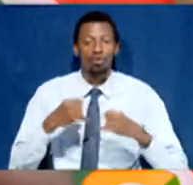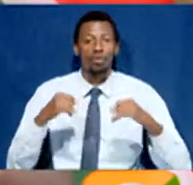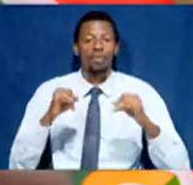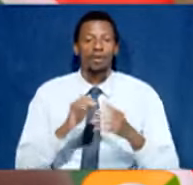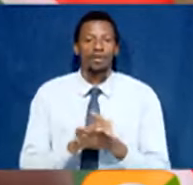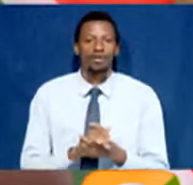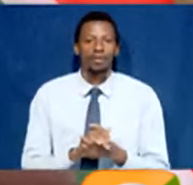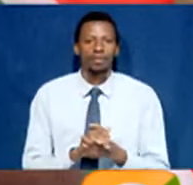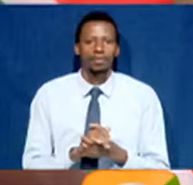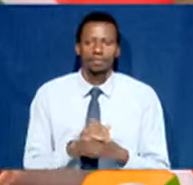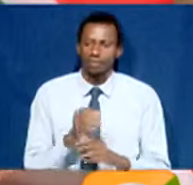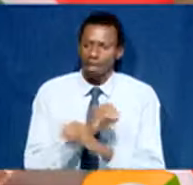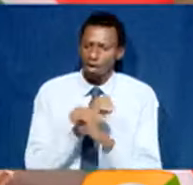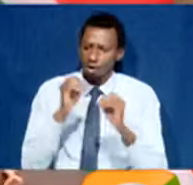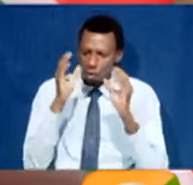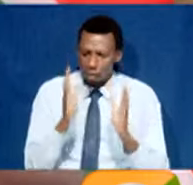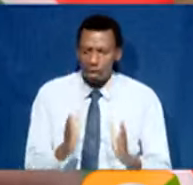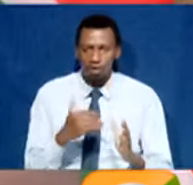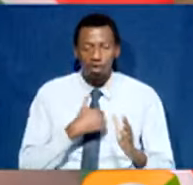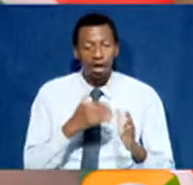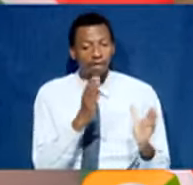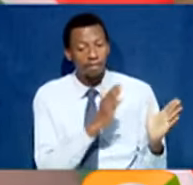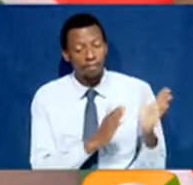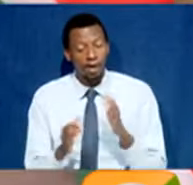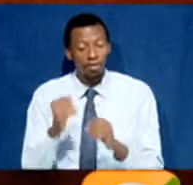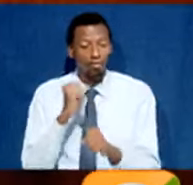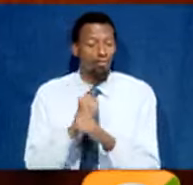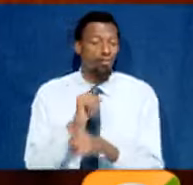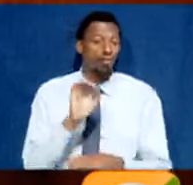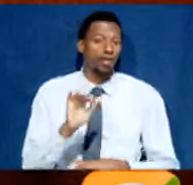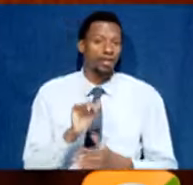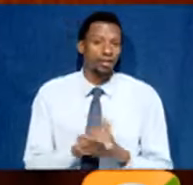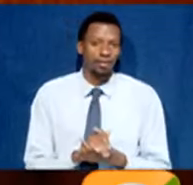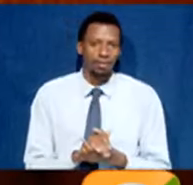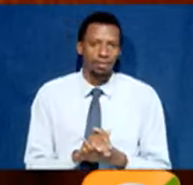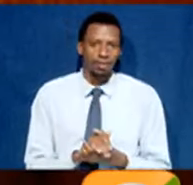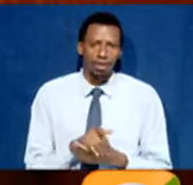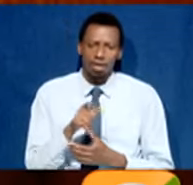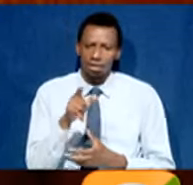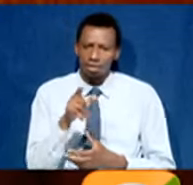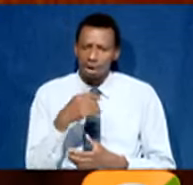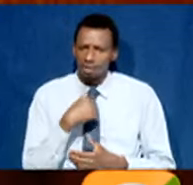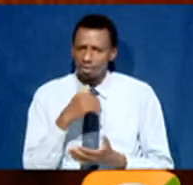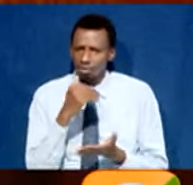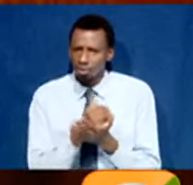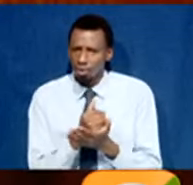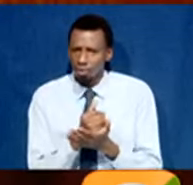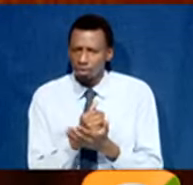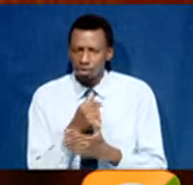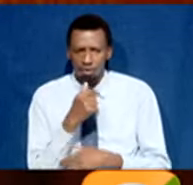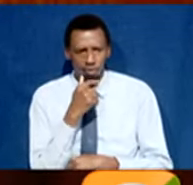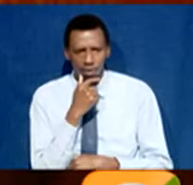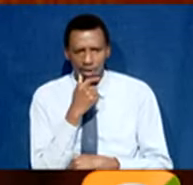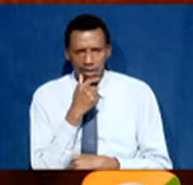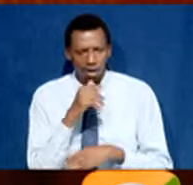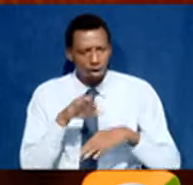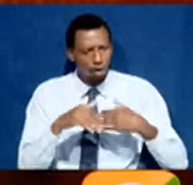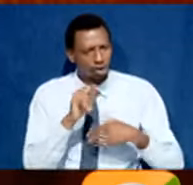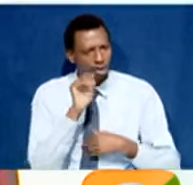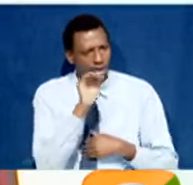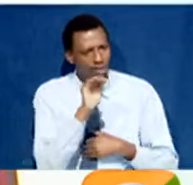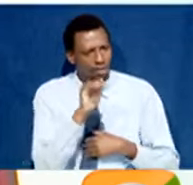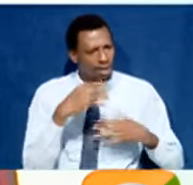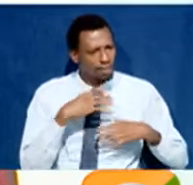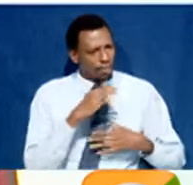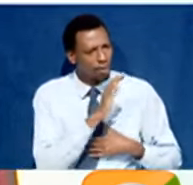Nobody has had the plan to do it. Have you stopped to wonder or ask what the people think, what their sentiments are